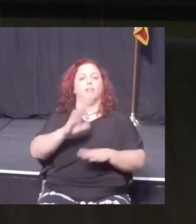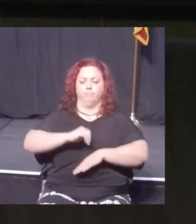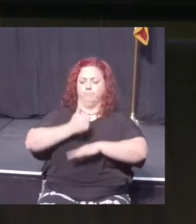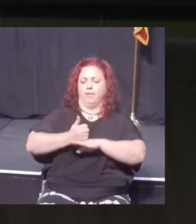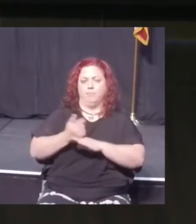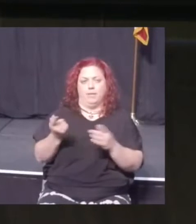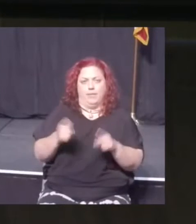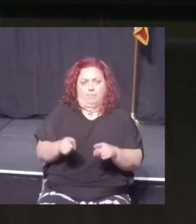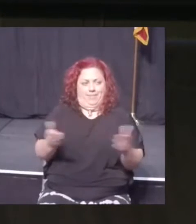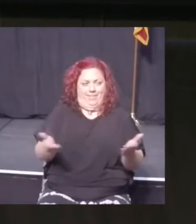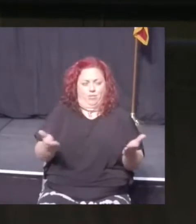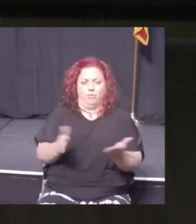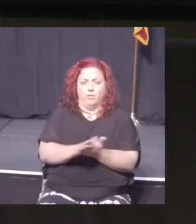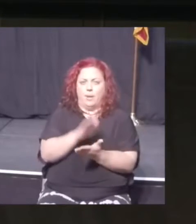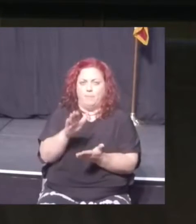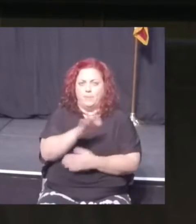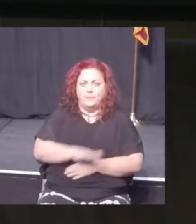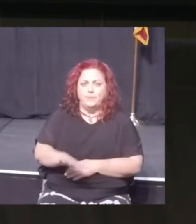on campus.